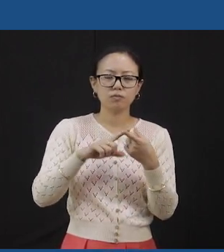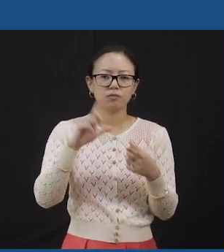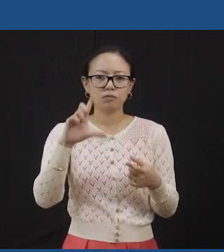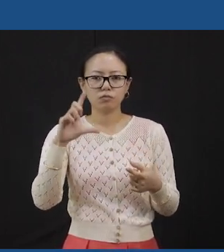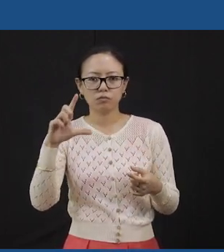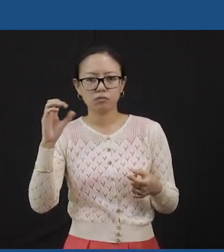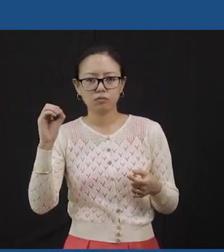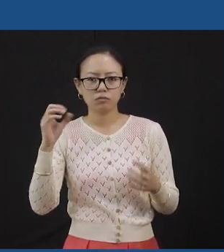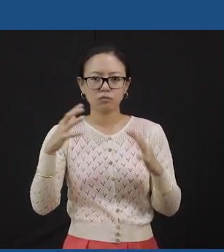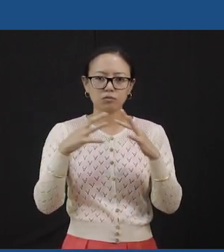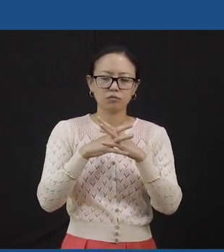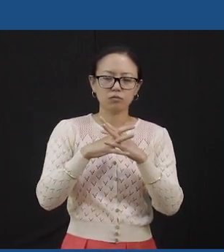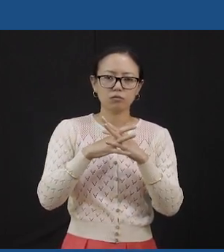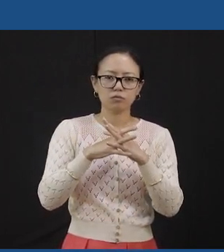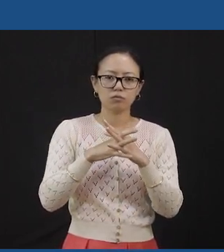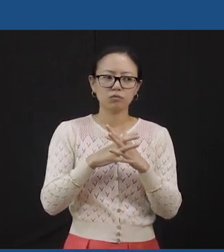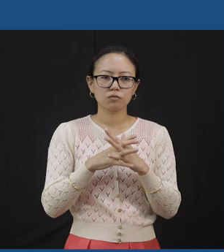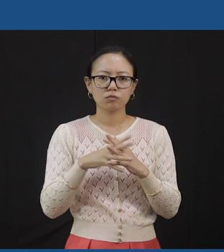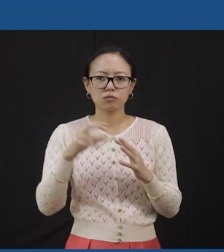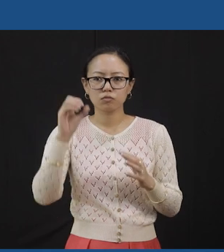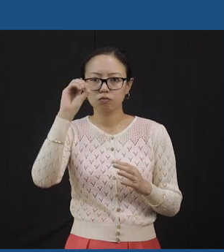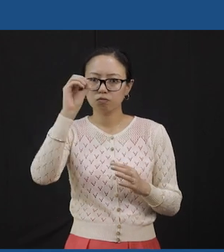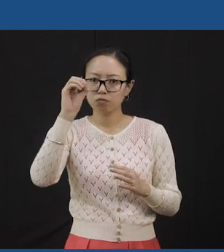are there? Let's count.